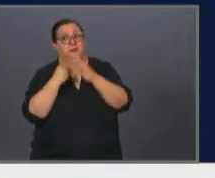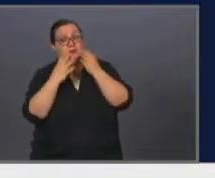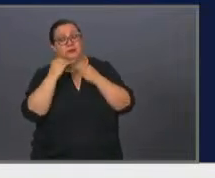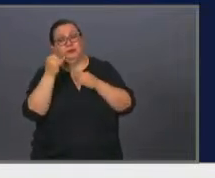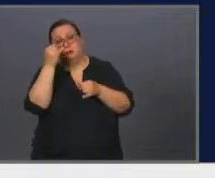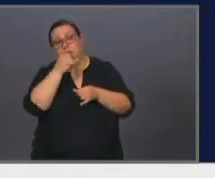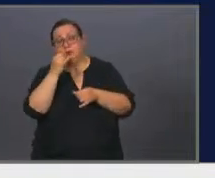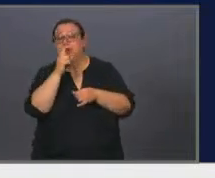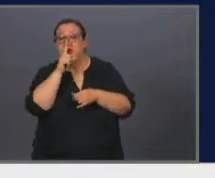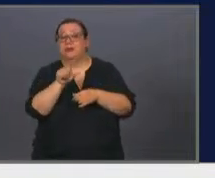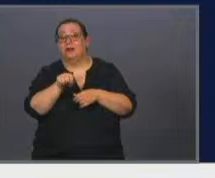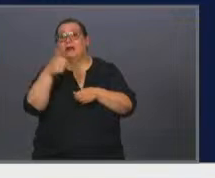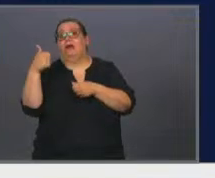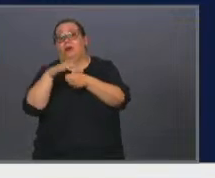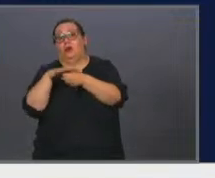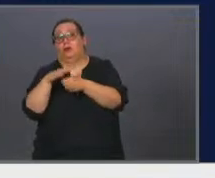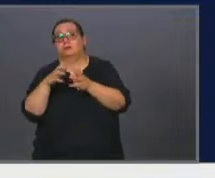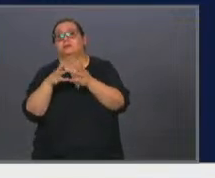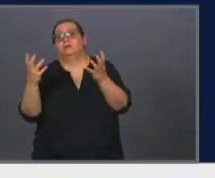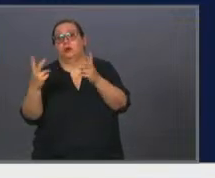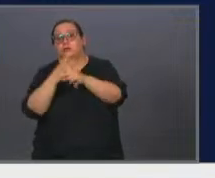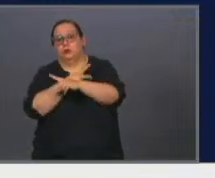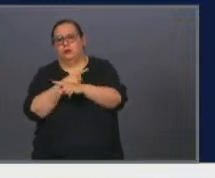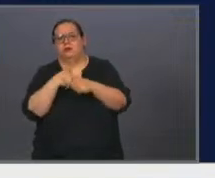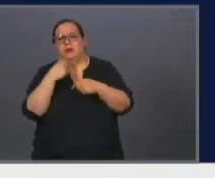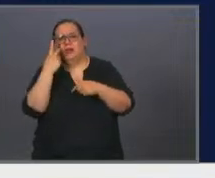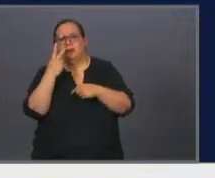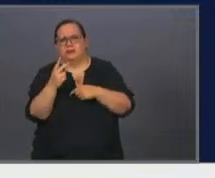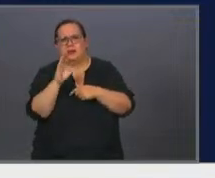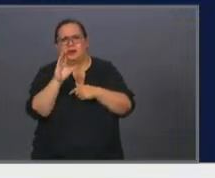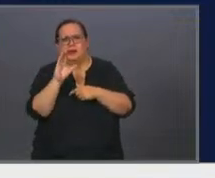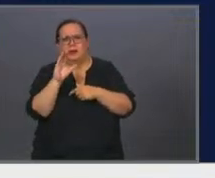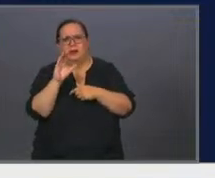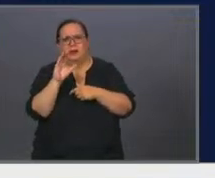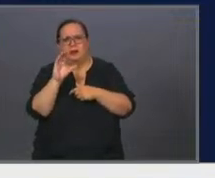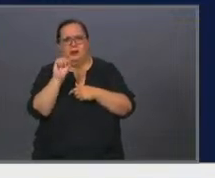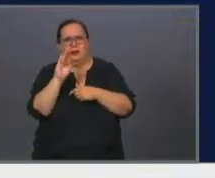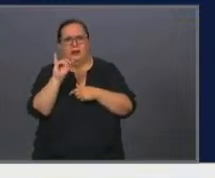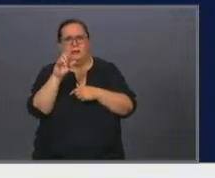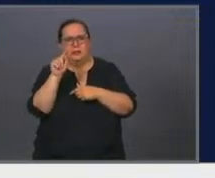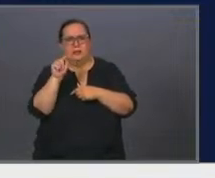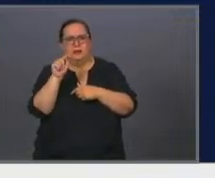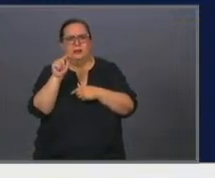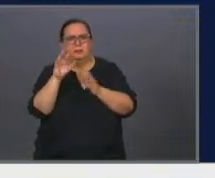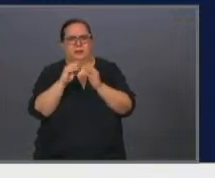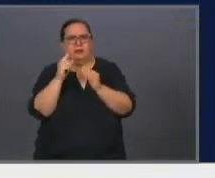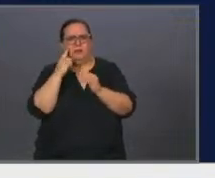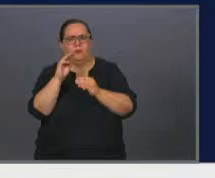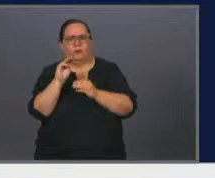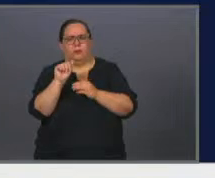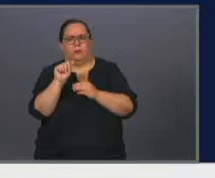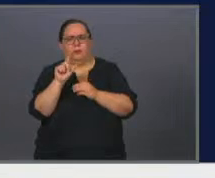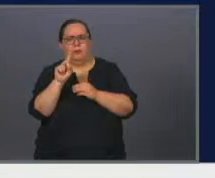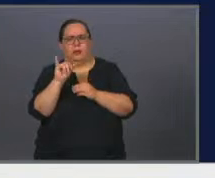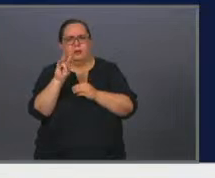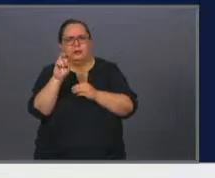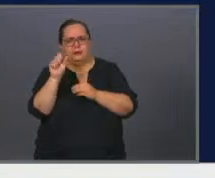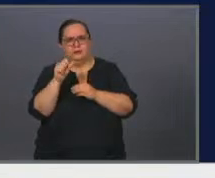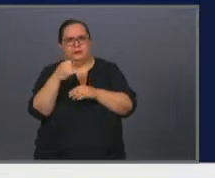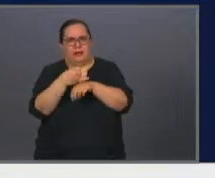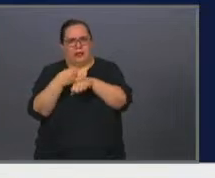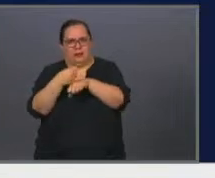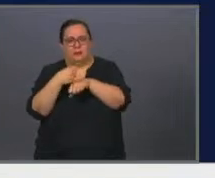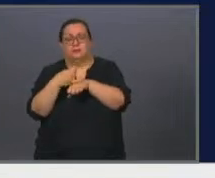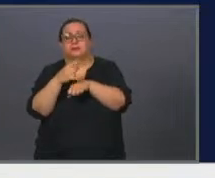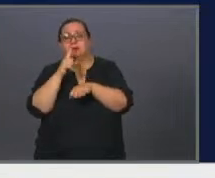other areas that are much worse. I saw a cabinet meeting for the Maldives Islands, and the cabinet meeting